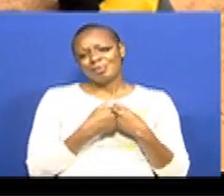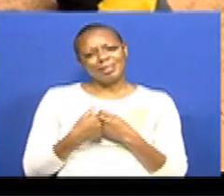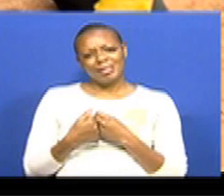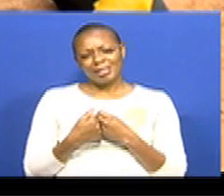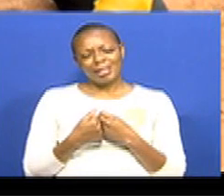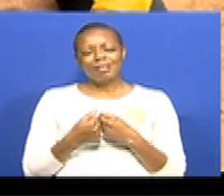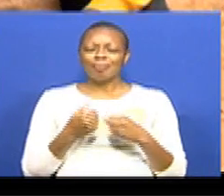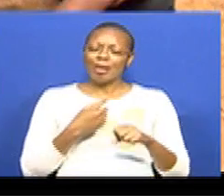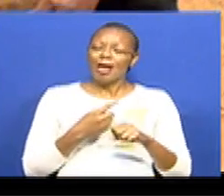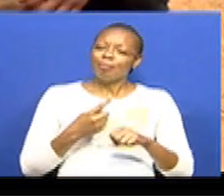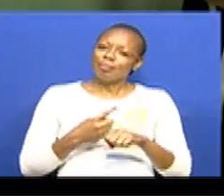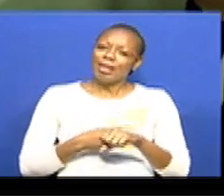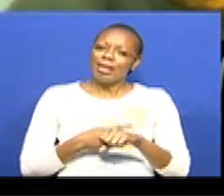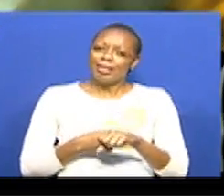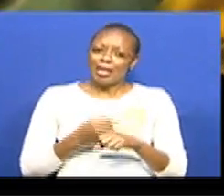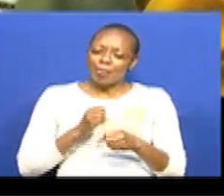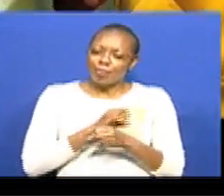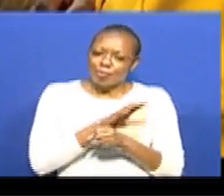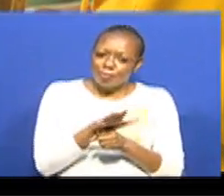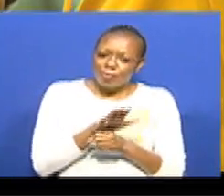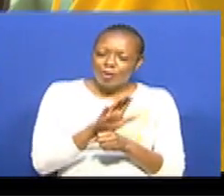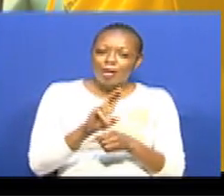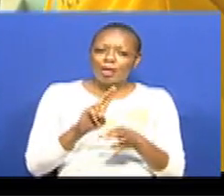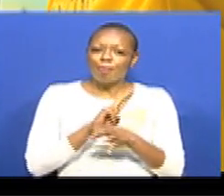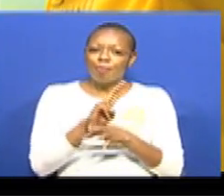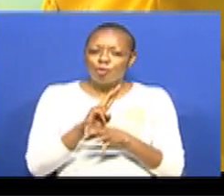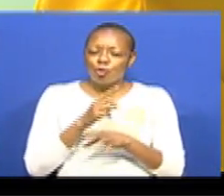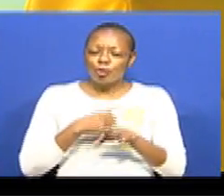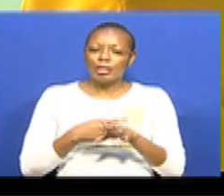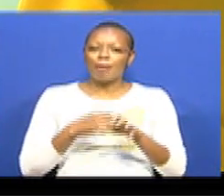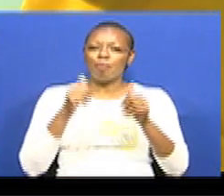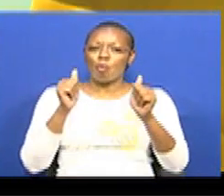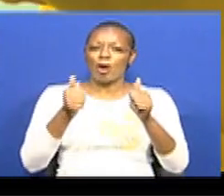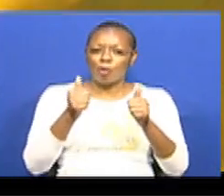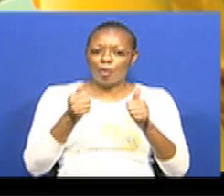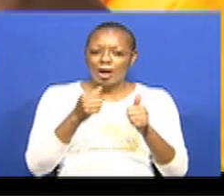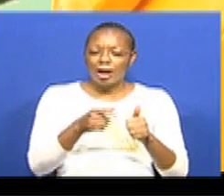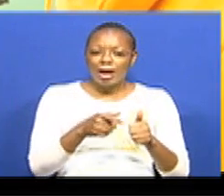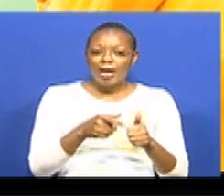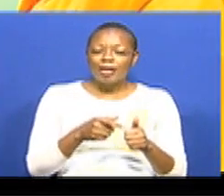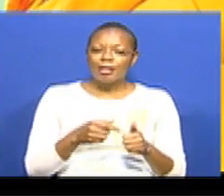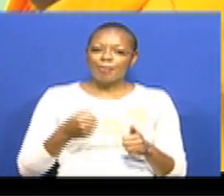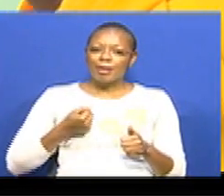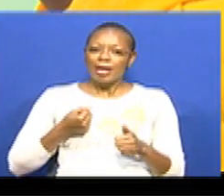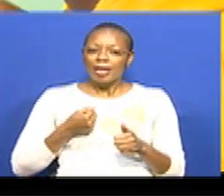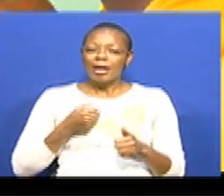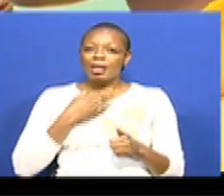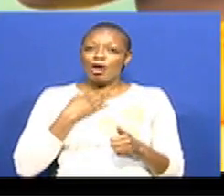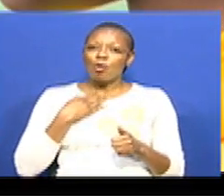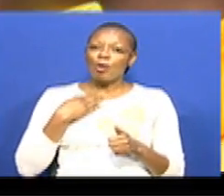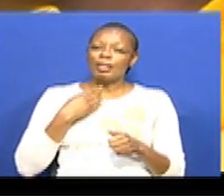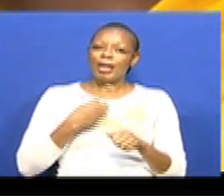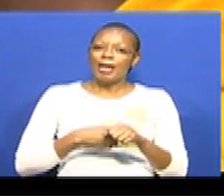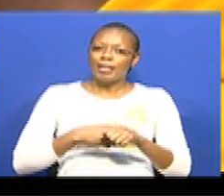watoto hawa wametumia muda huu mwafaka na kutojutia kubaki nyumbani. Hii ndiyo ndoto ya Tamara baada ya kumaliza